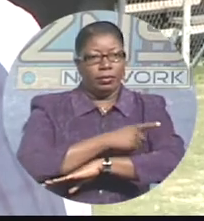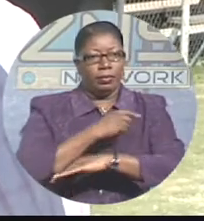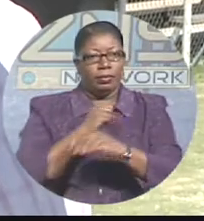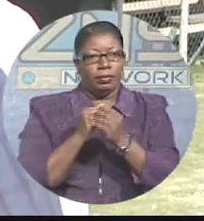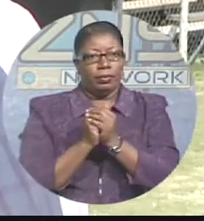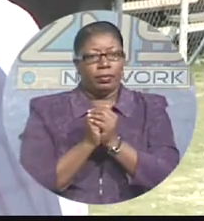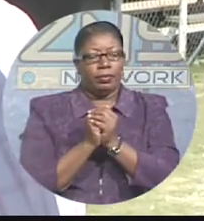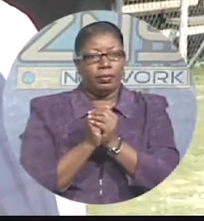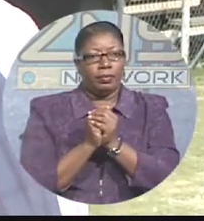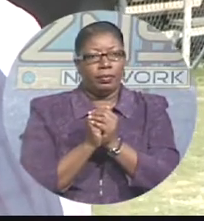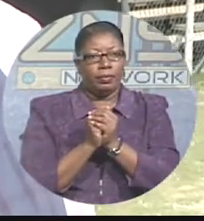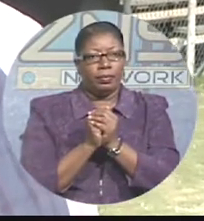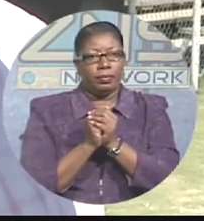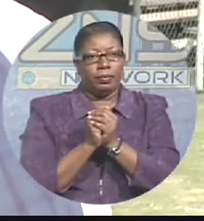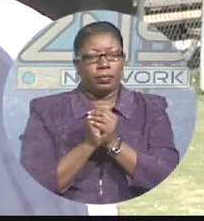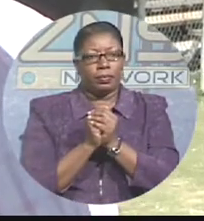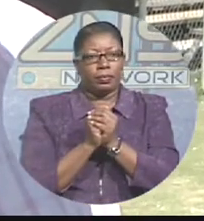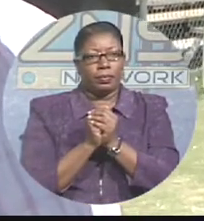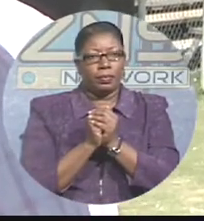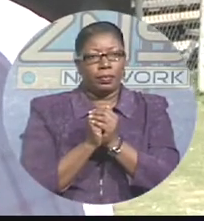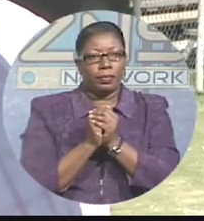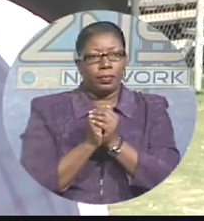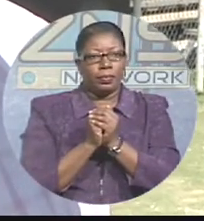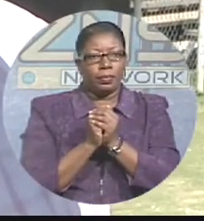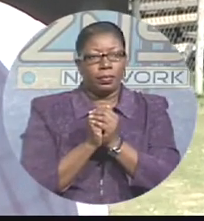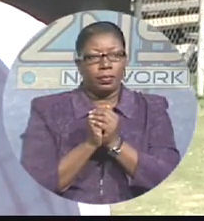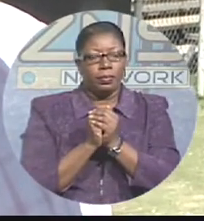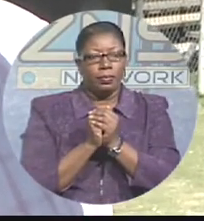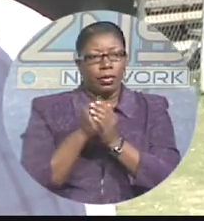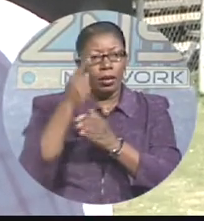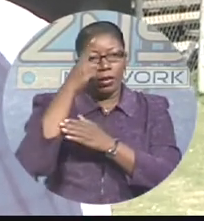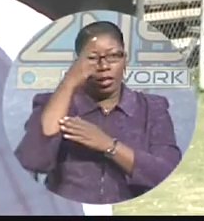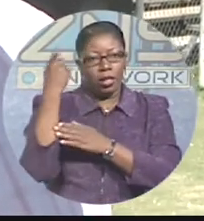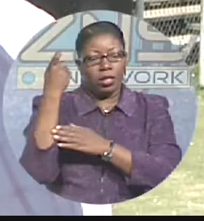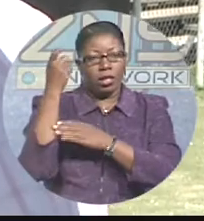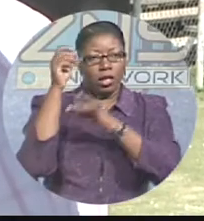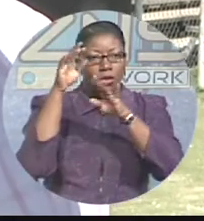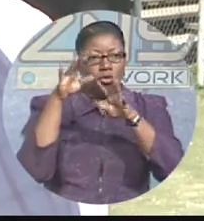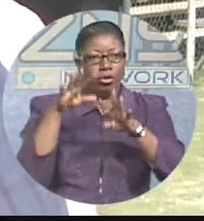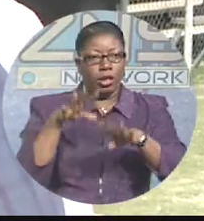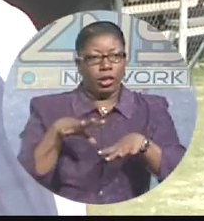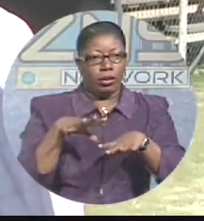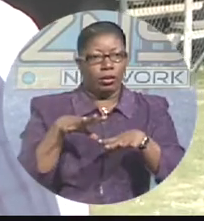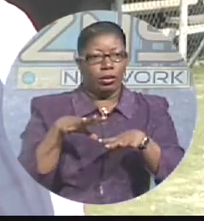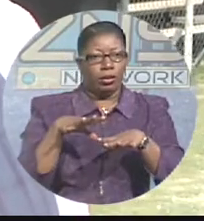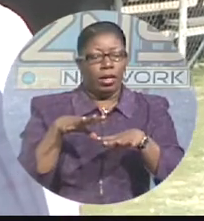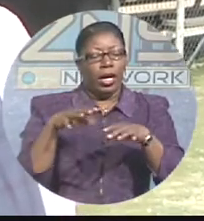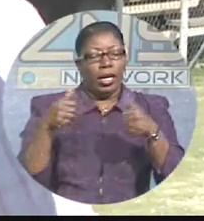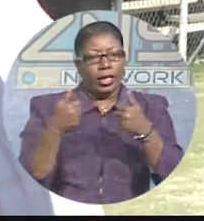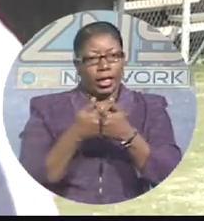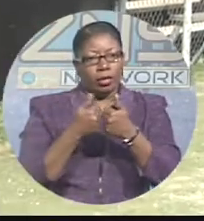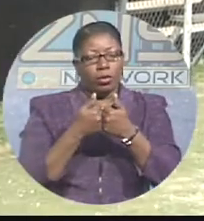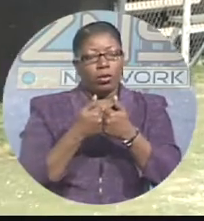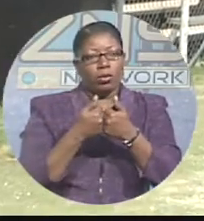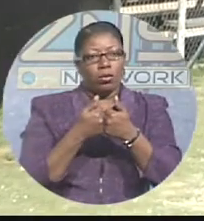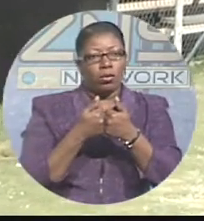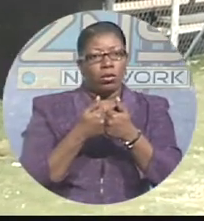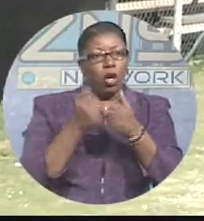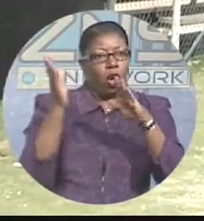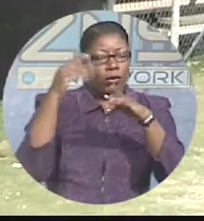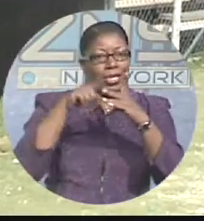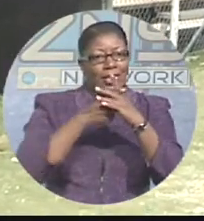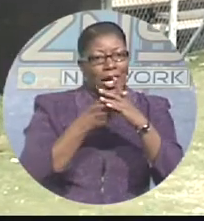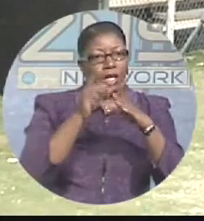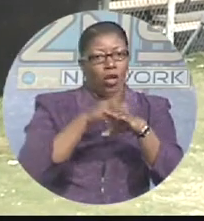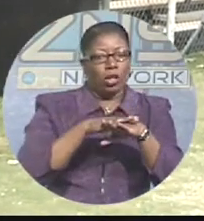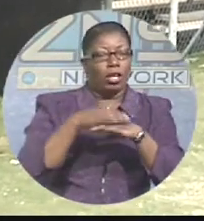a one-day competition. Because it rained, the games were supposed to start on a Friday and go